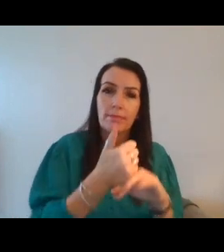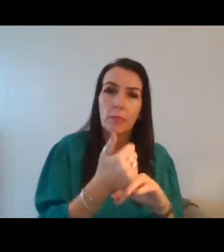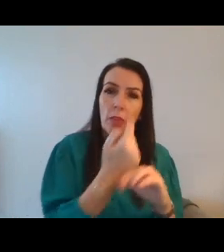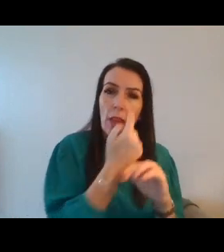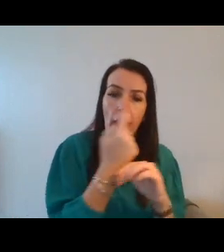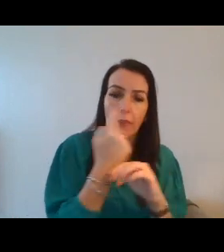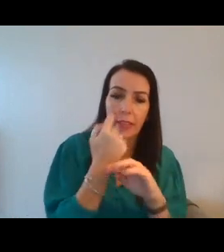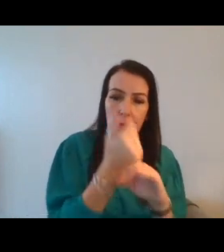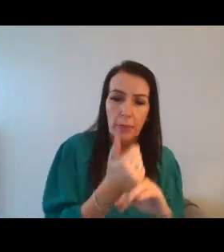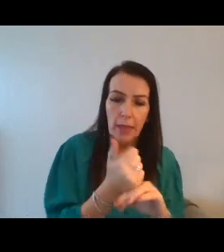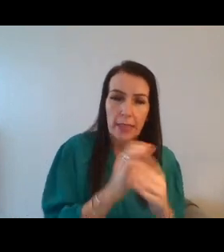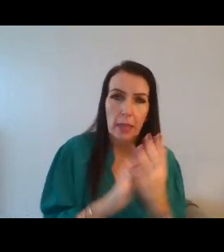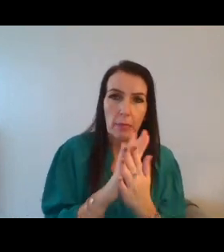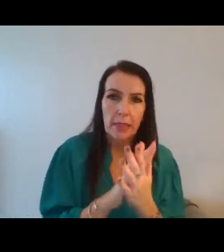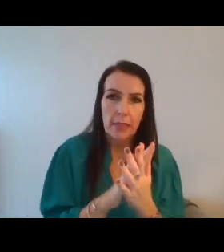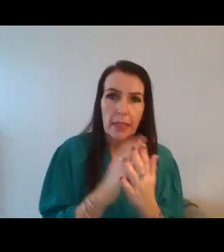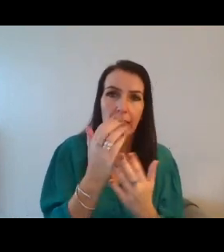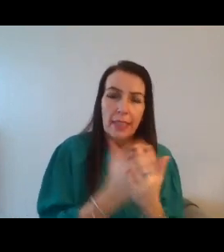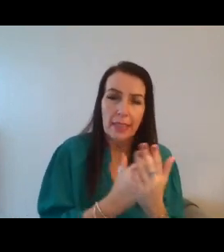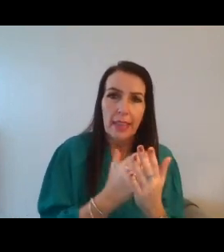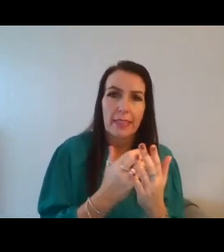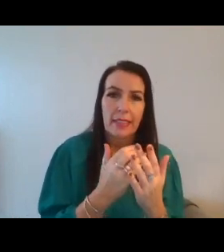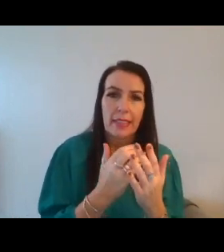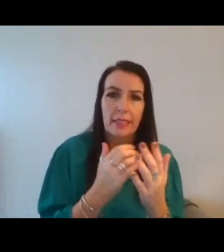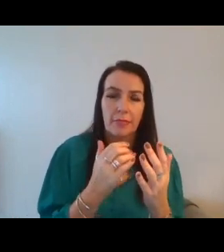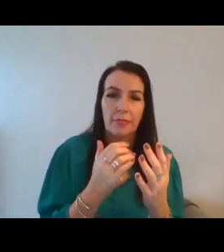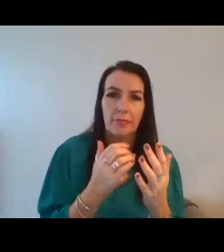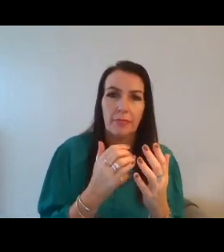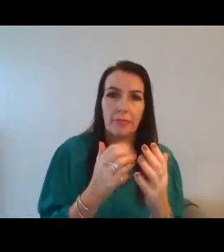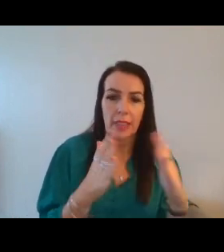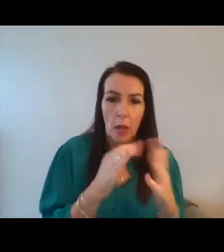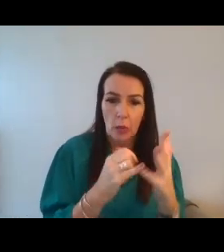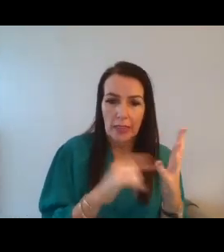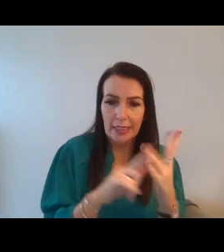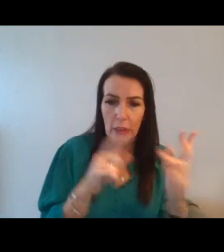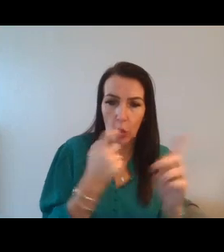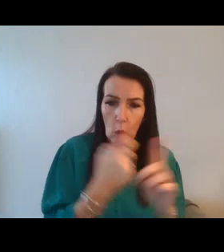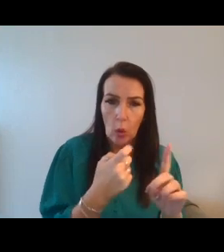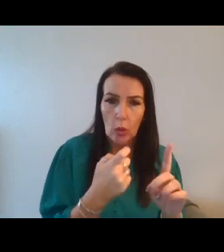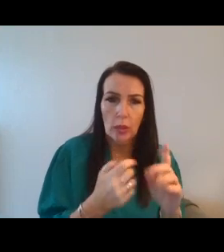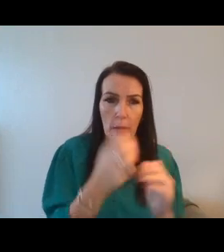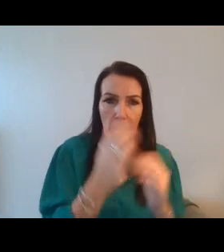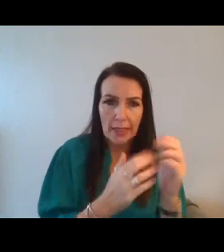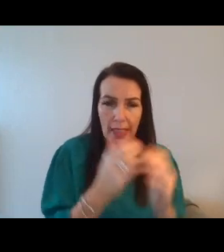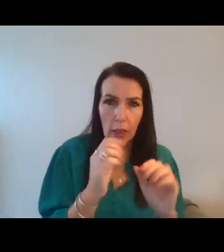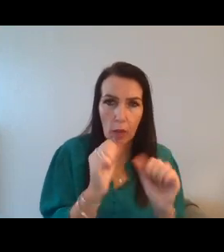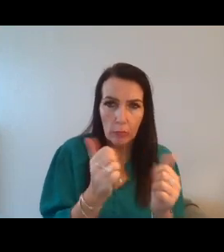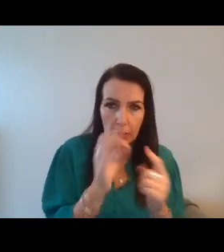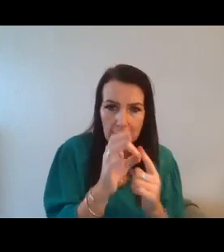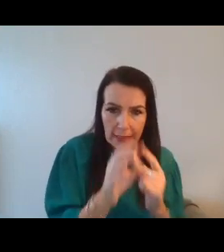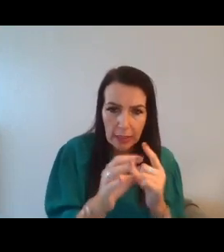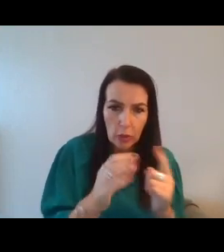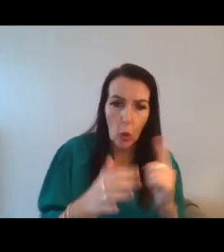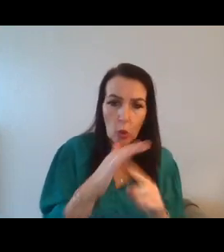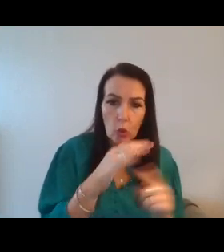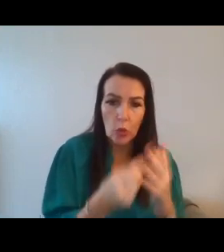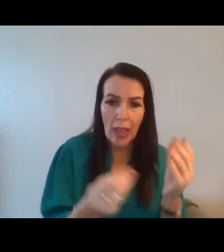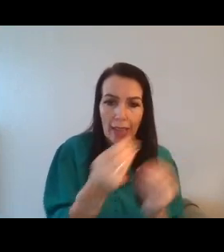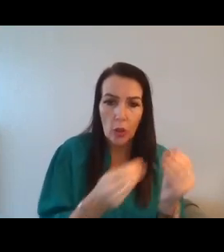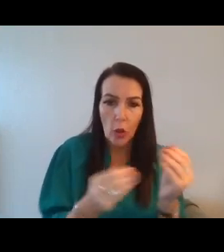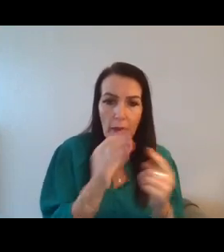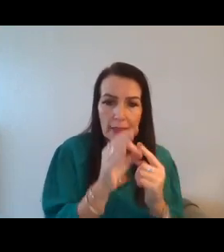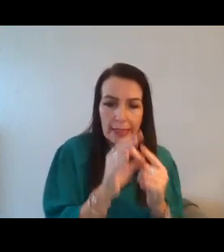involves collecting relevant data sets on the housing stock. So that could be building and energy efficiency details or socioeconomic data as well. And